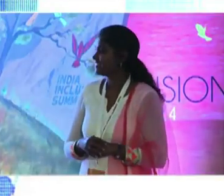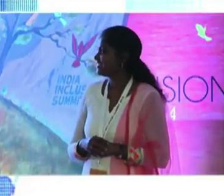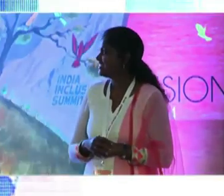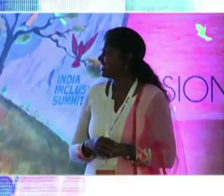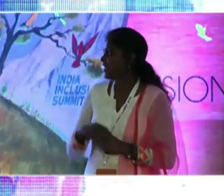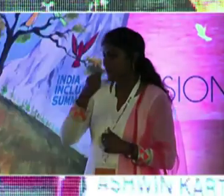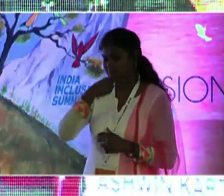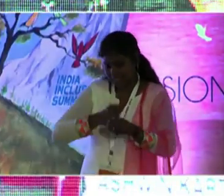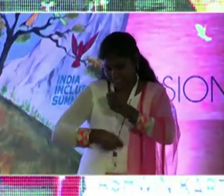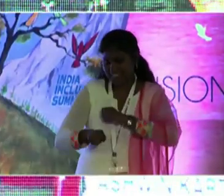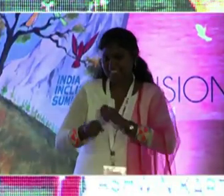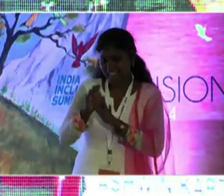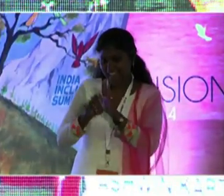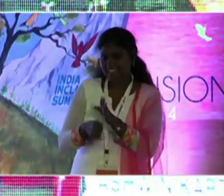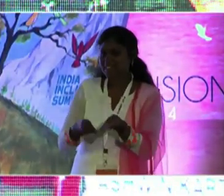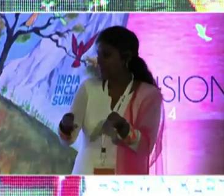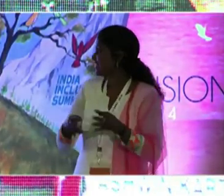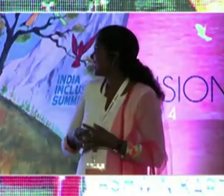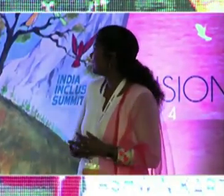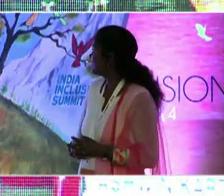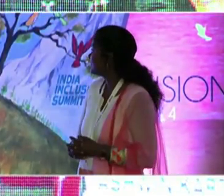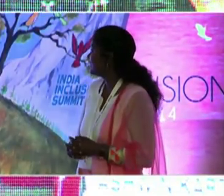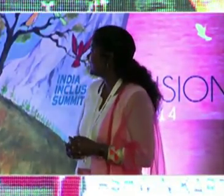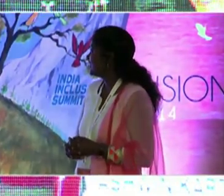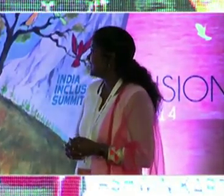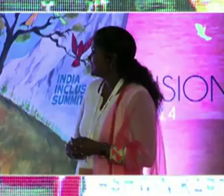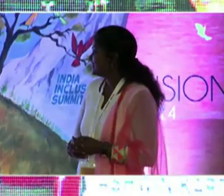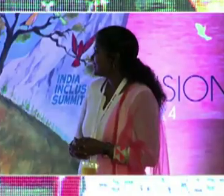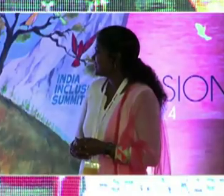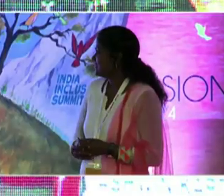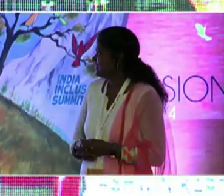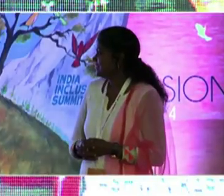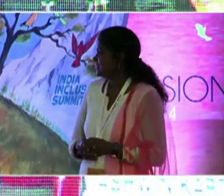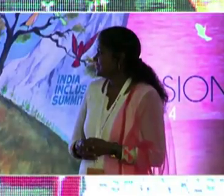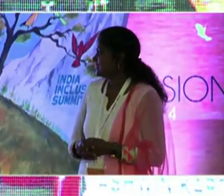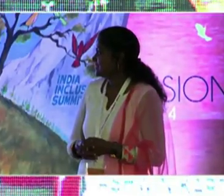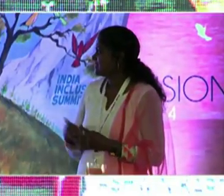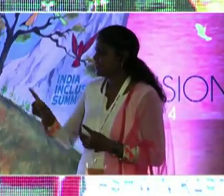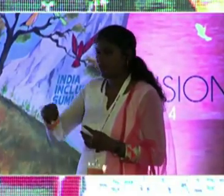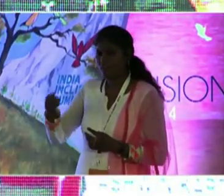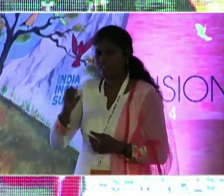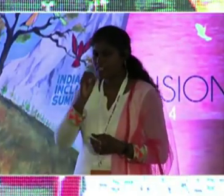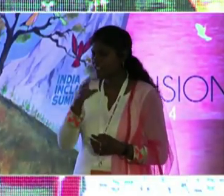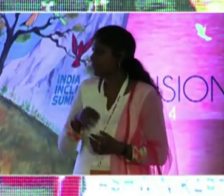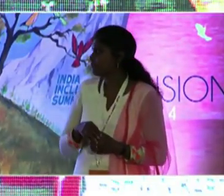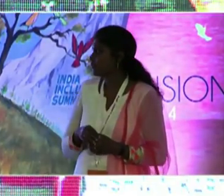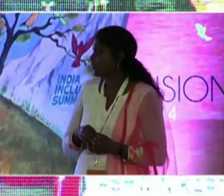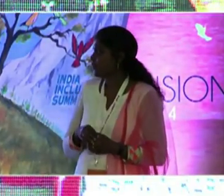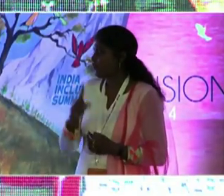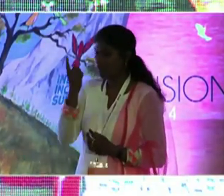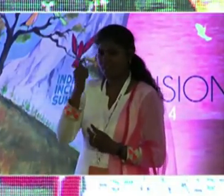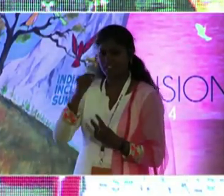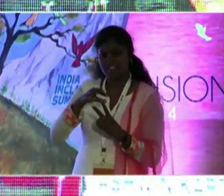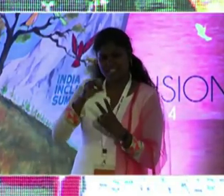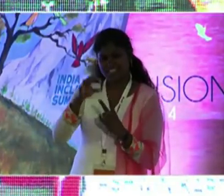when we had lost hopes and did not want could be an alternative option for. He always said, I just need one opportunity, and all